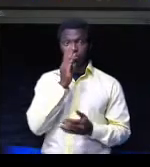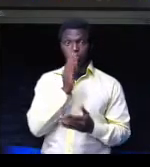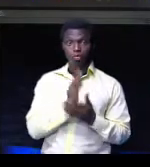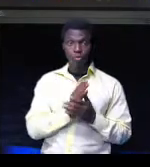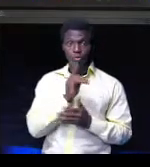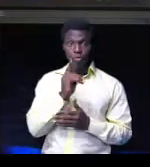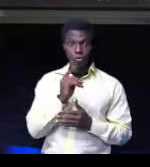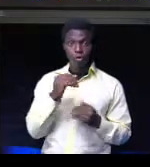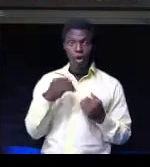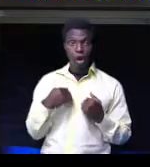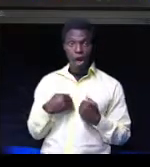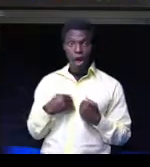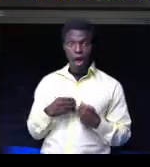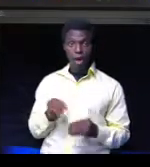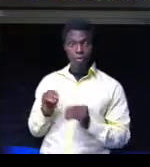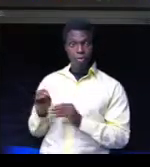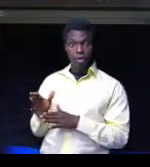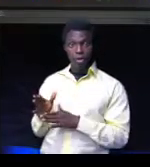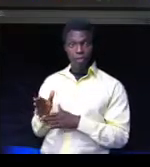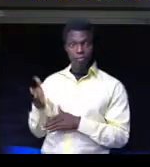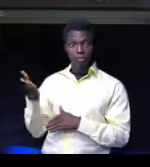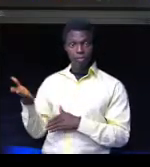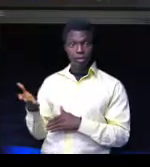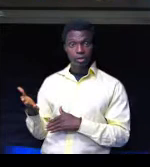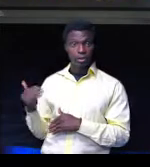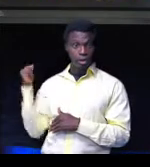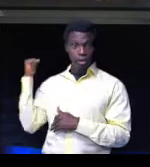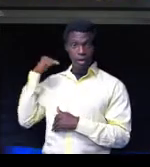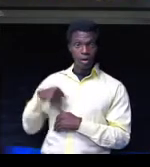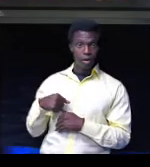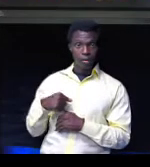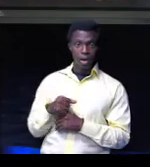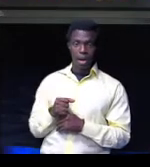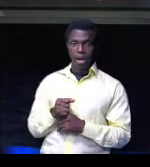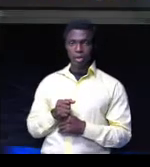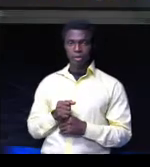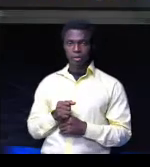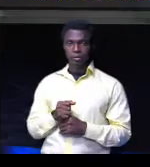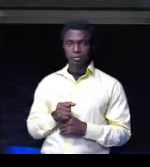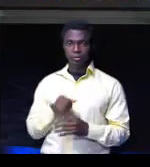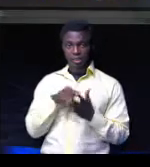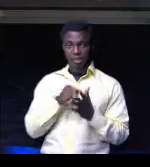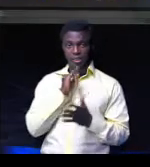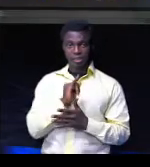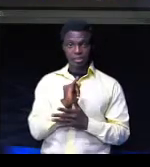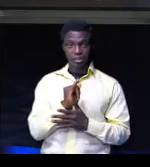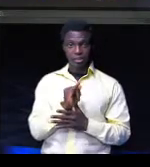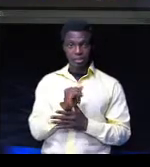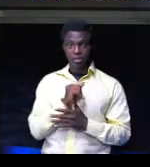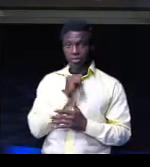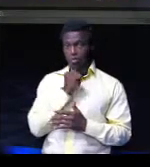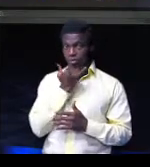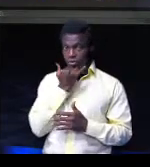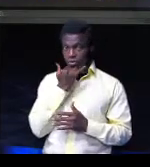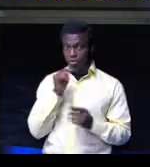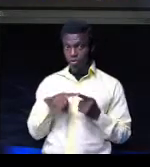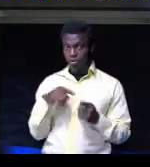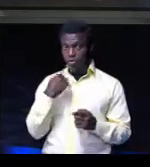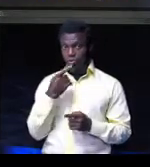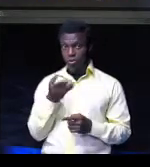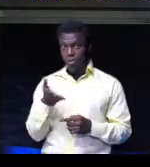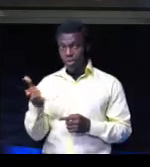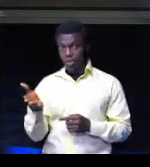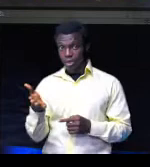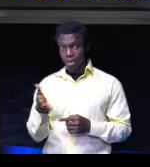Not someone has left their bag. Not someone has left their bag. It is incorrect to